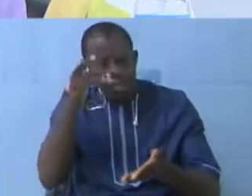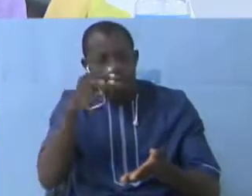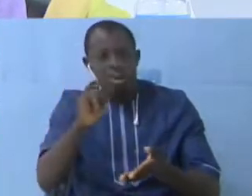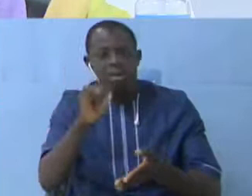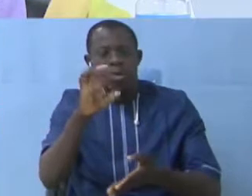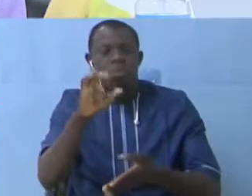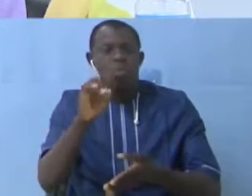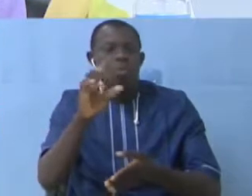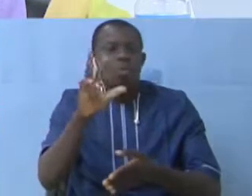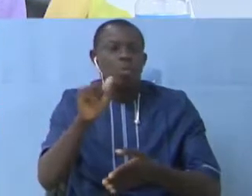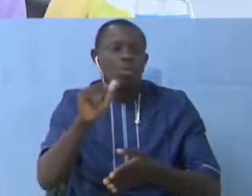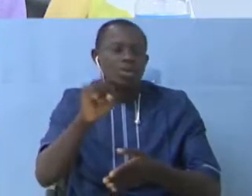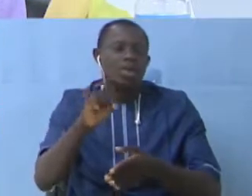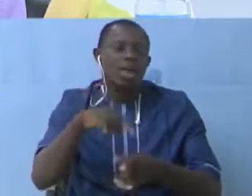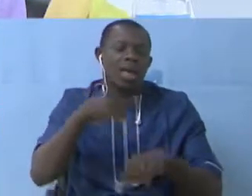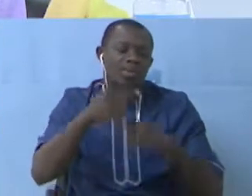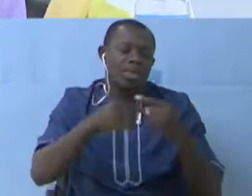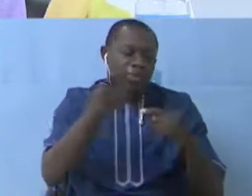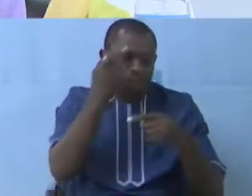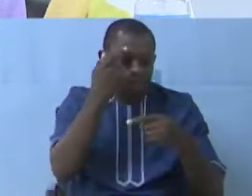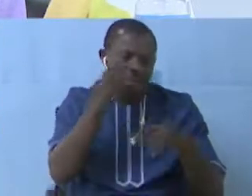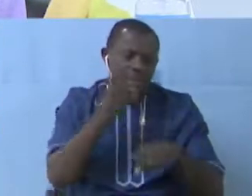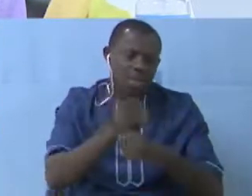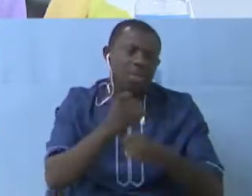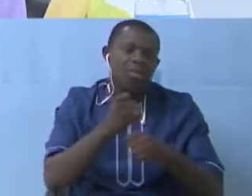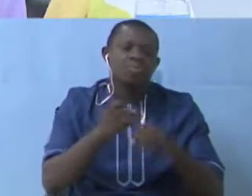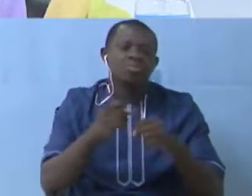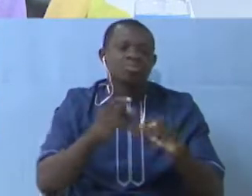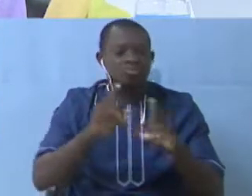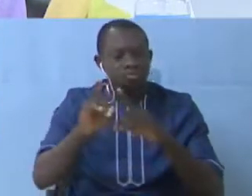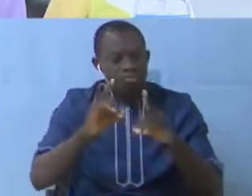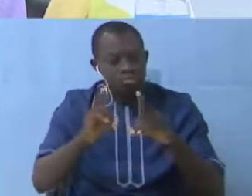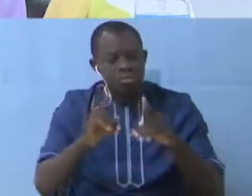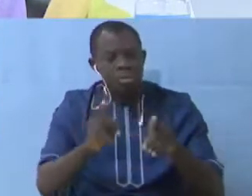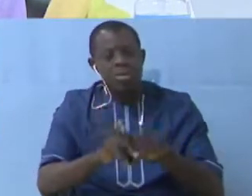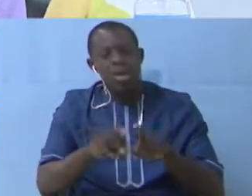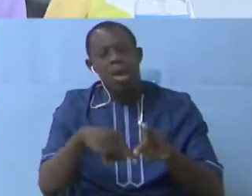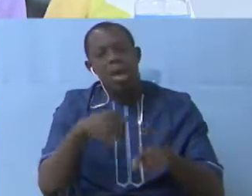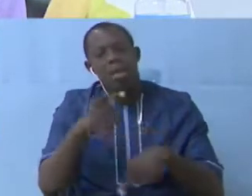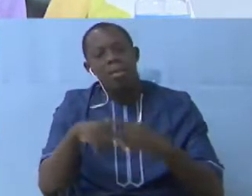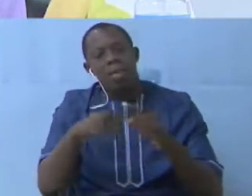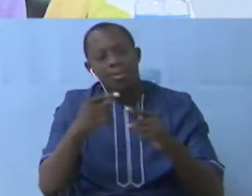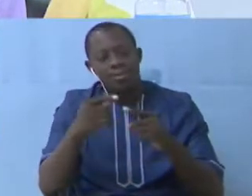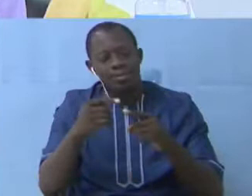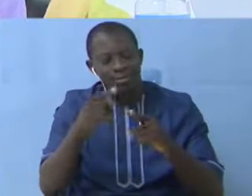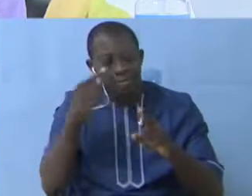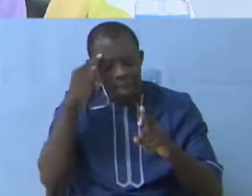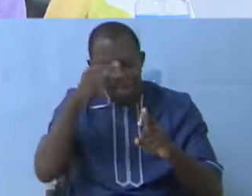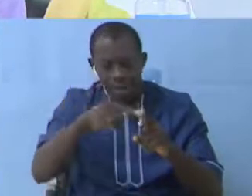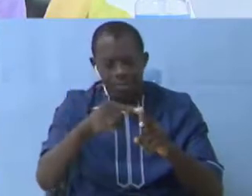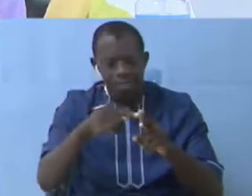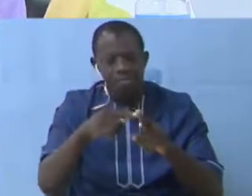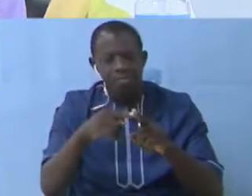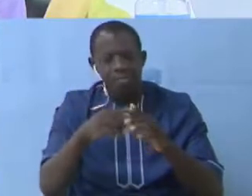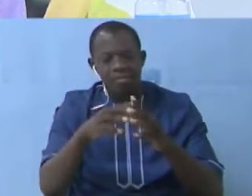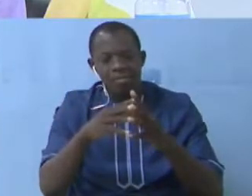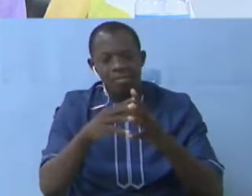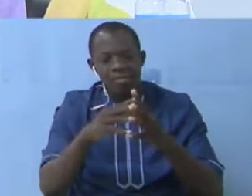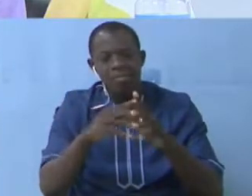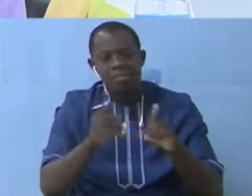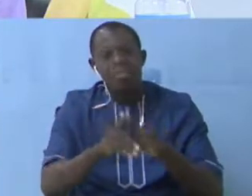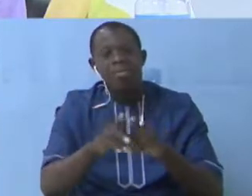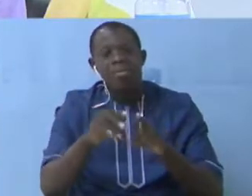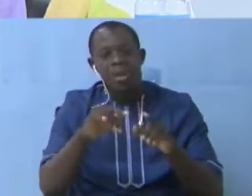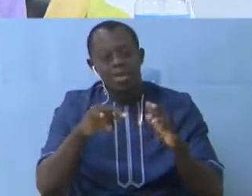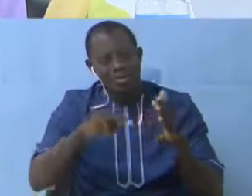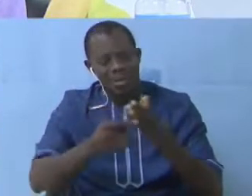and at the end I think they made a compelling case that the ultimate objective was to